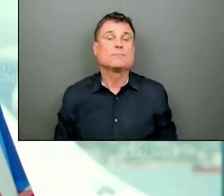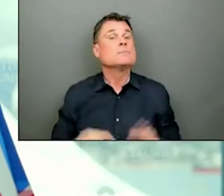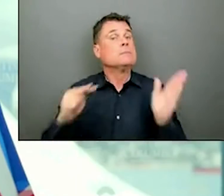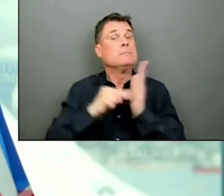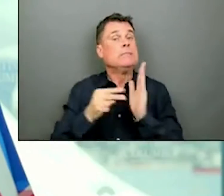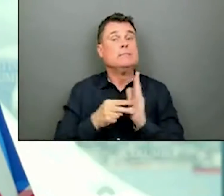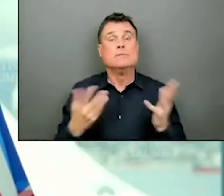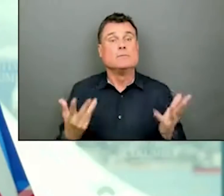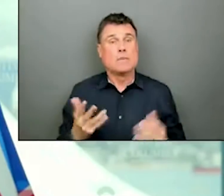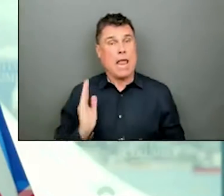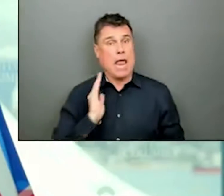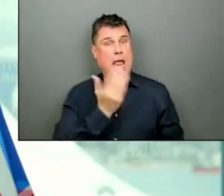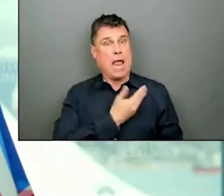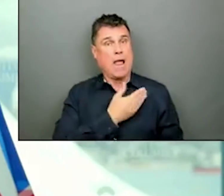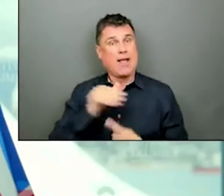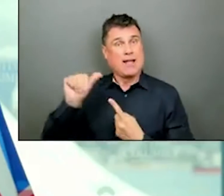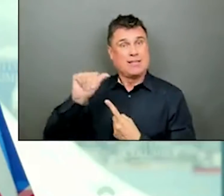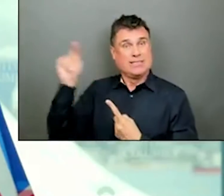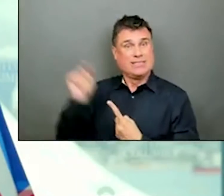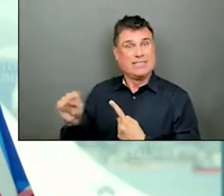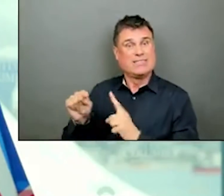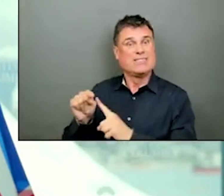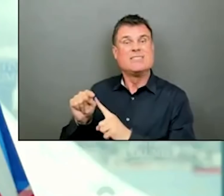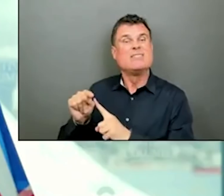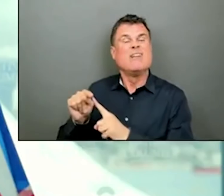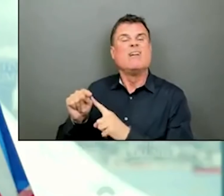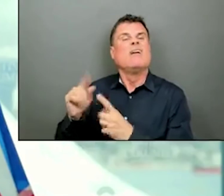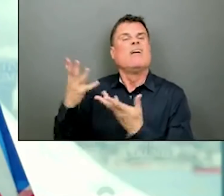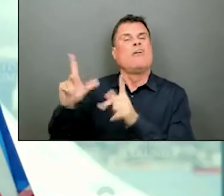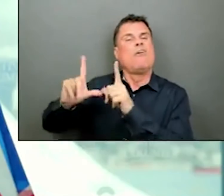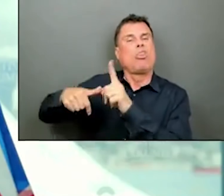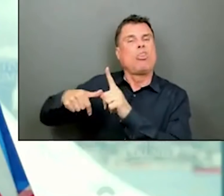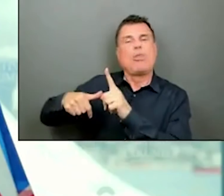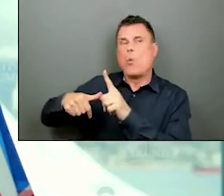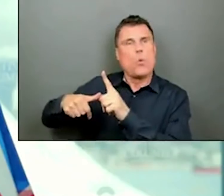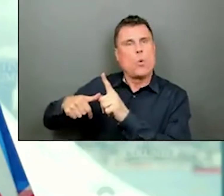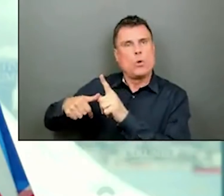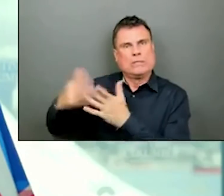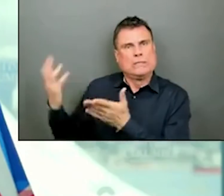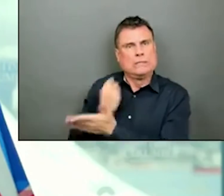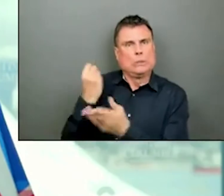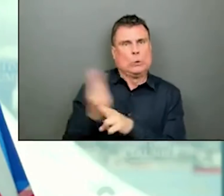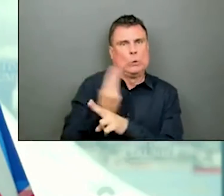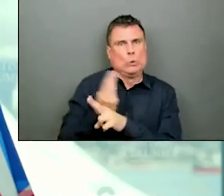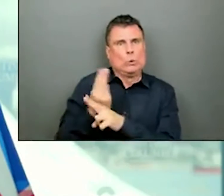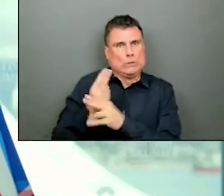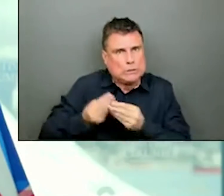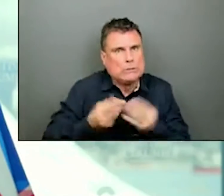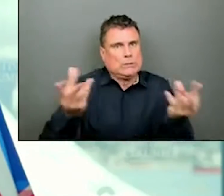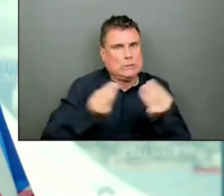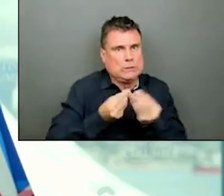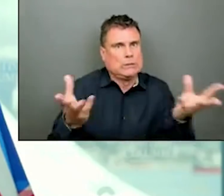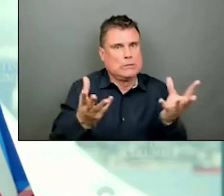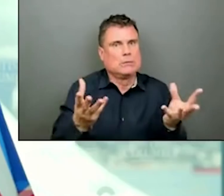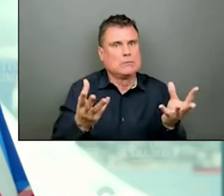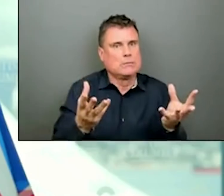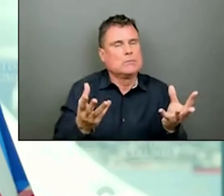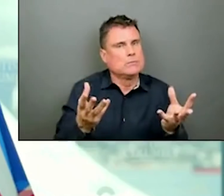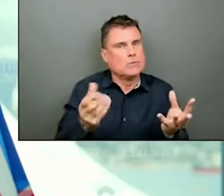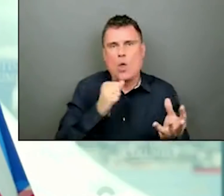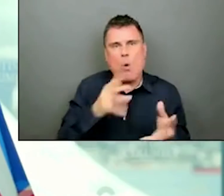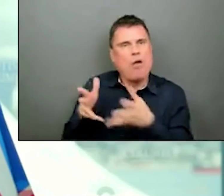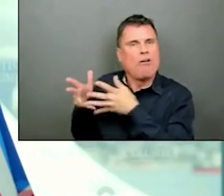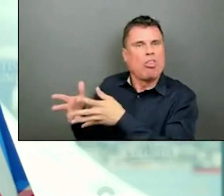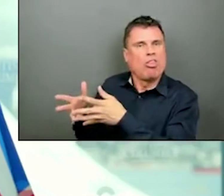not outdate the ones that we had received from the federal government in March. We are ready to receive vaccine and to deliver that vaccine to people